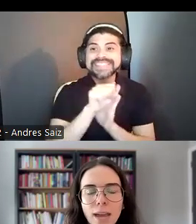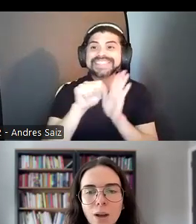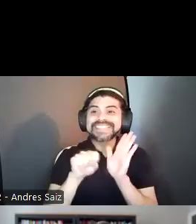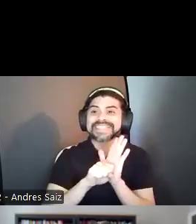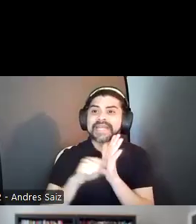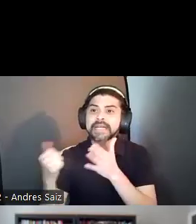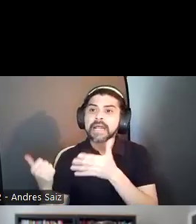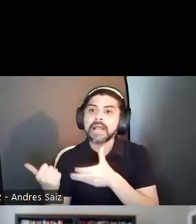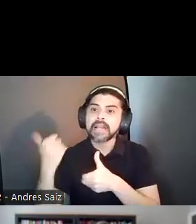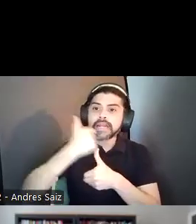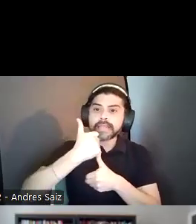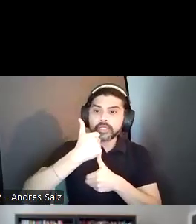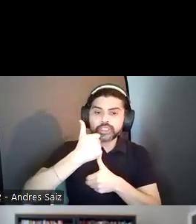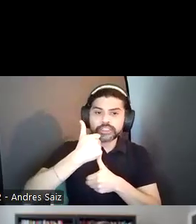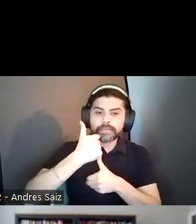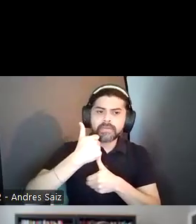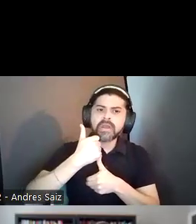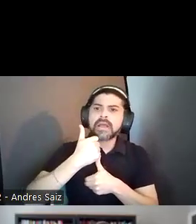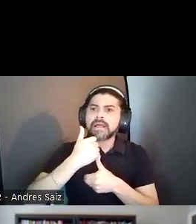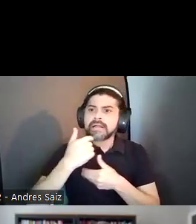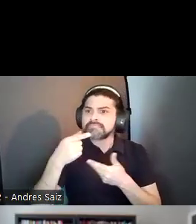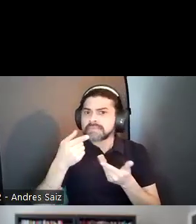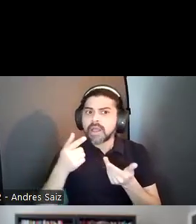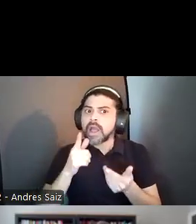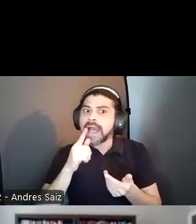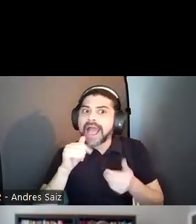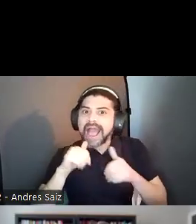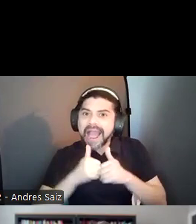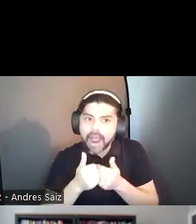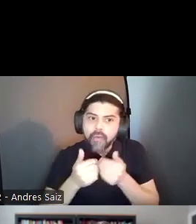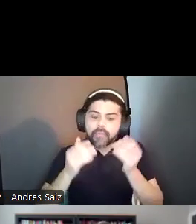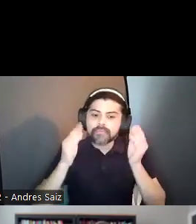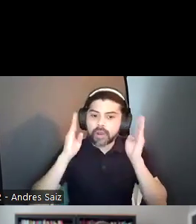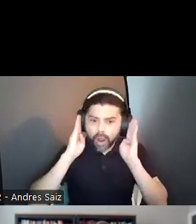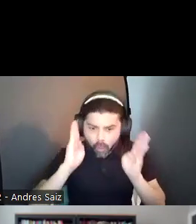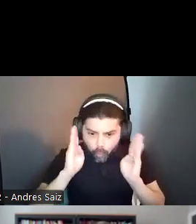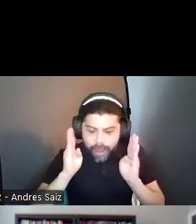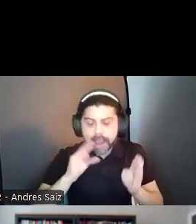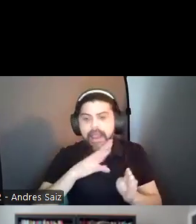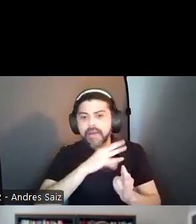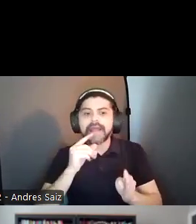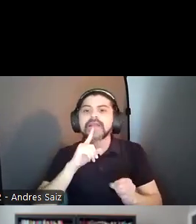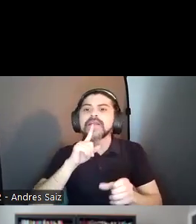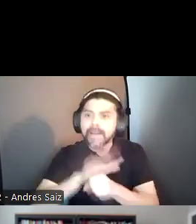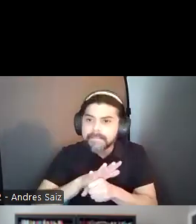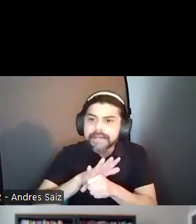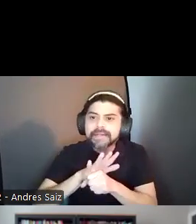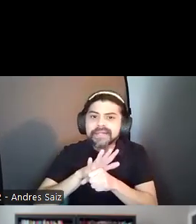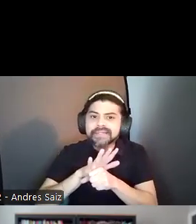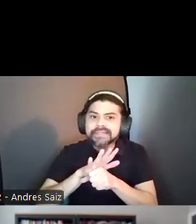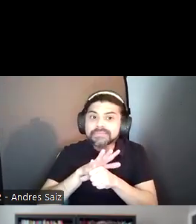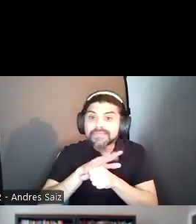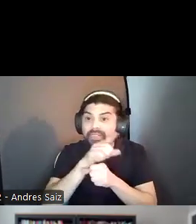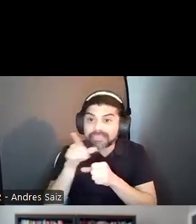includes how aware, committed, and invested state leadership, including the governor's office,